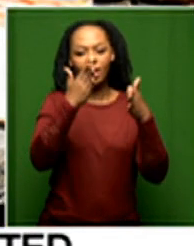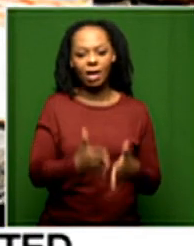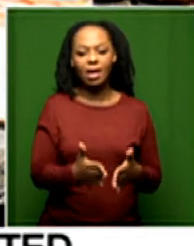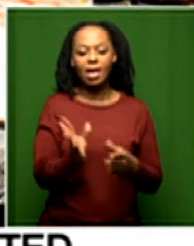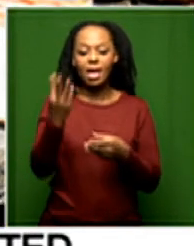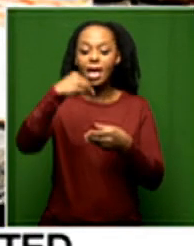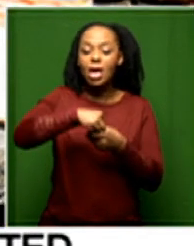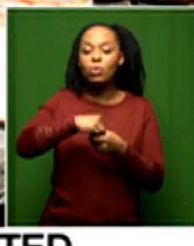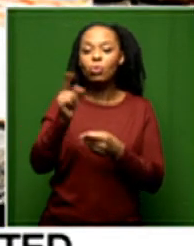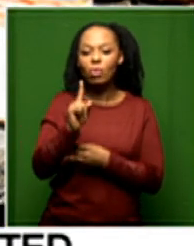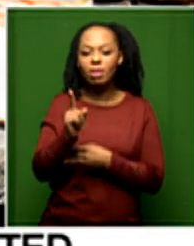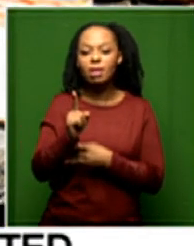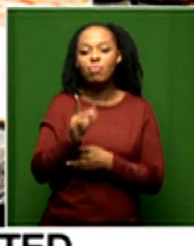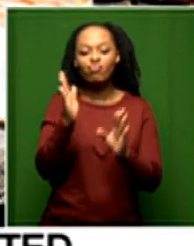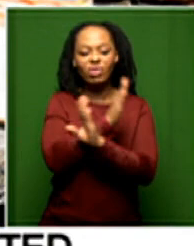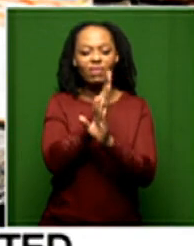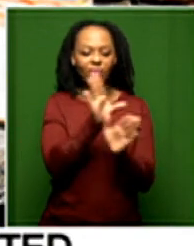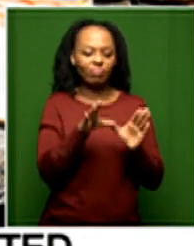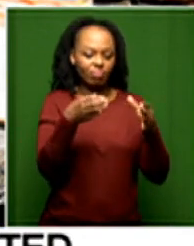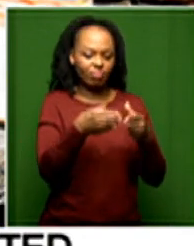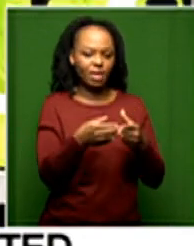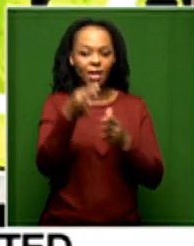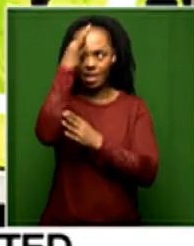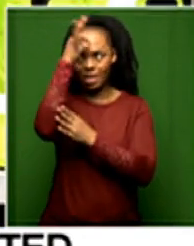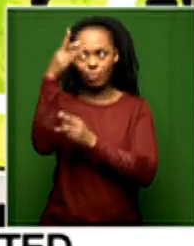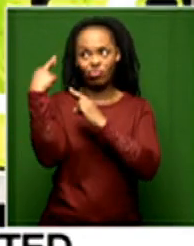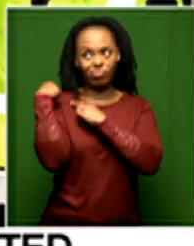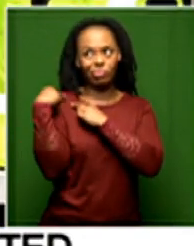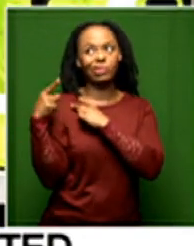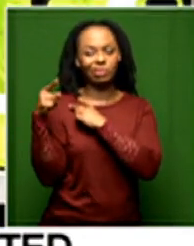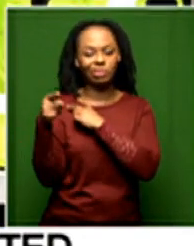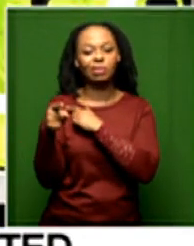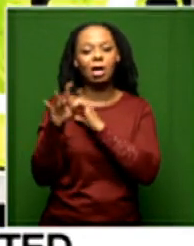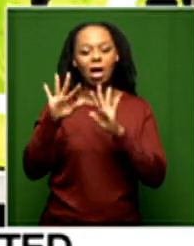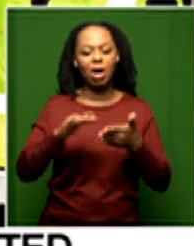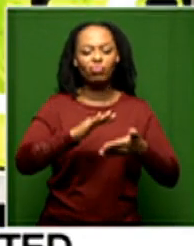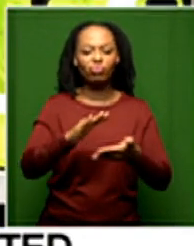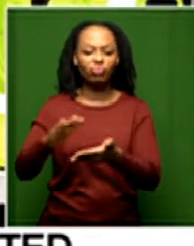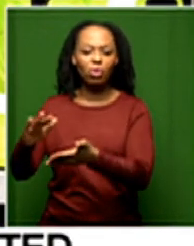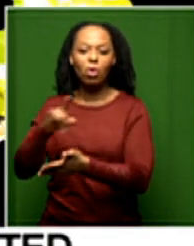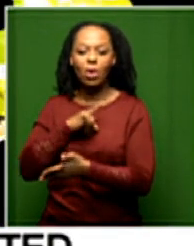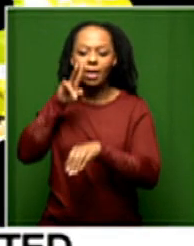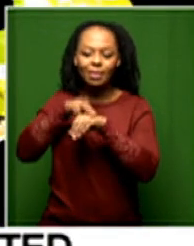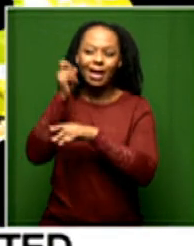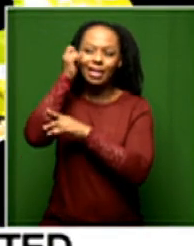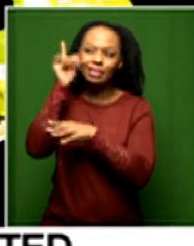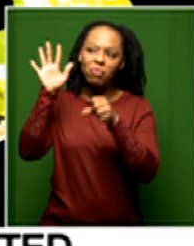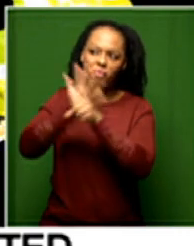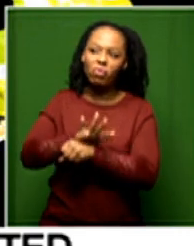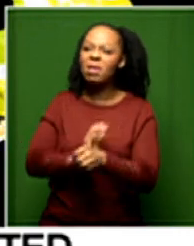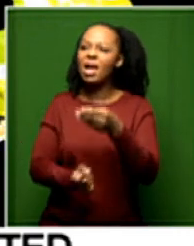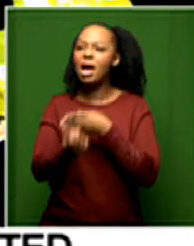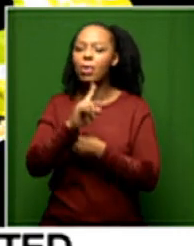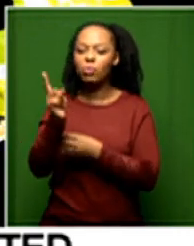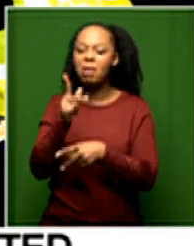is what we'll be holding government to, so that we understand what is happening on the ground. So we expect